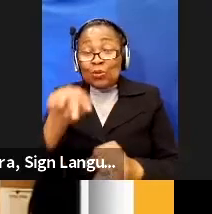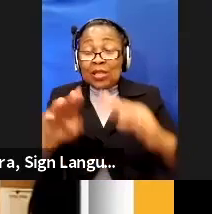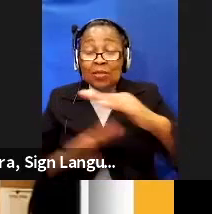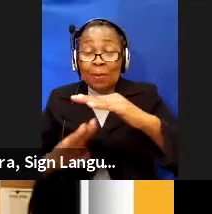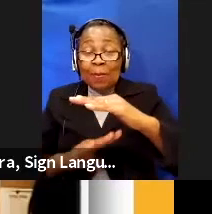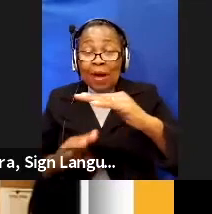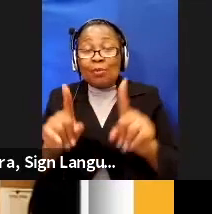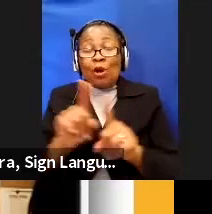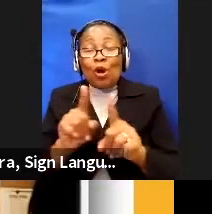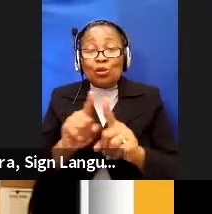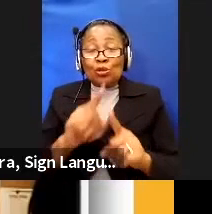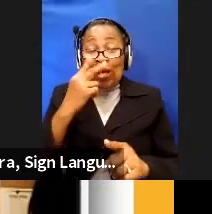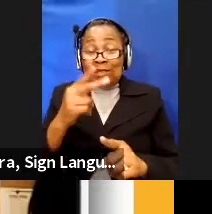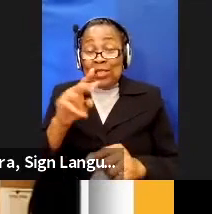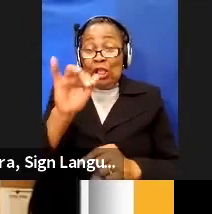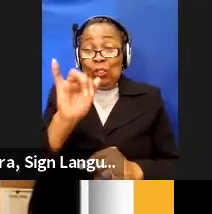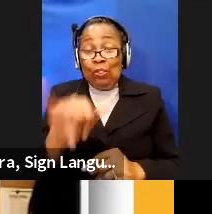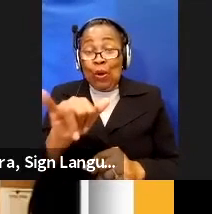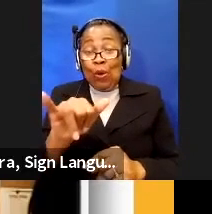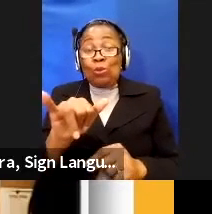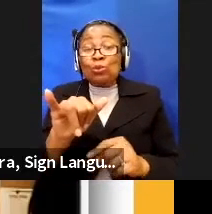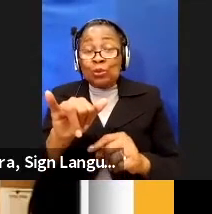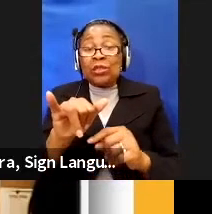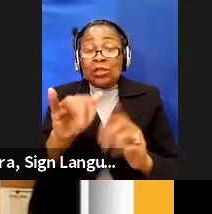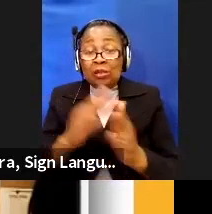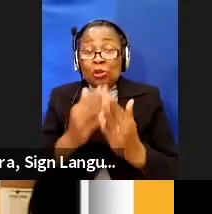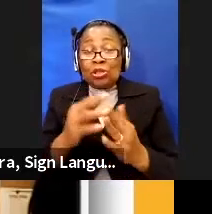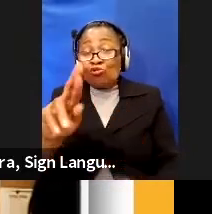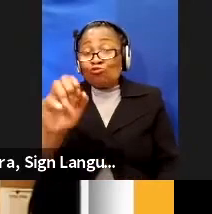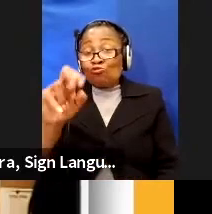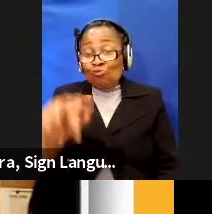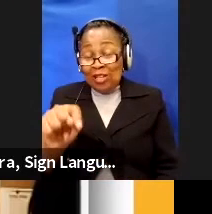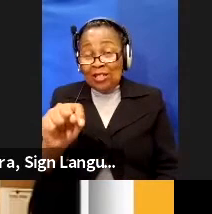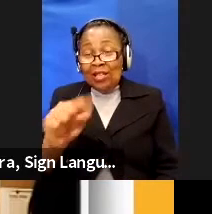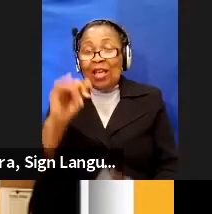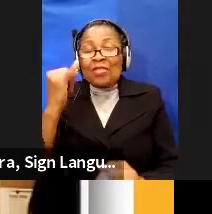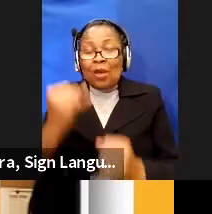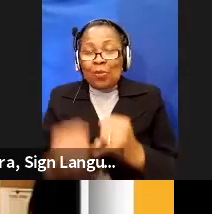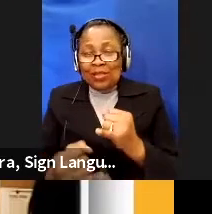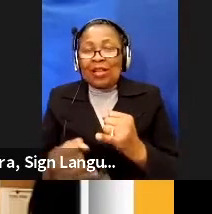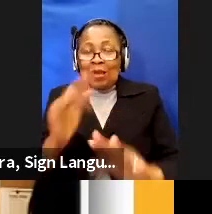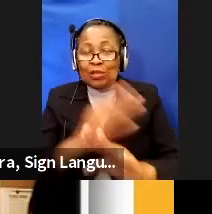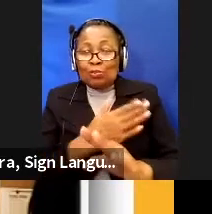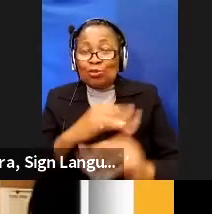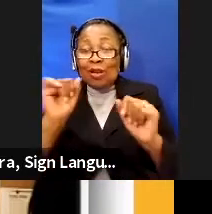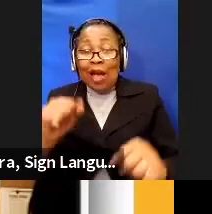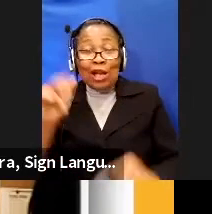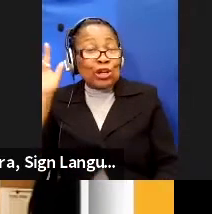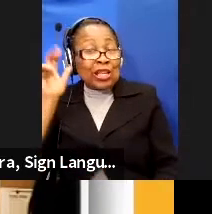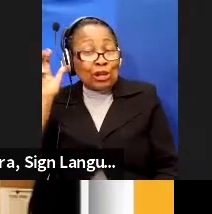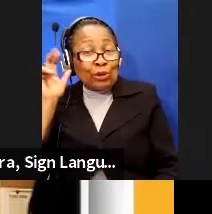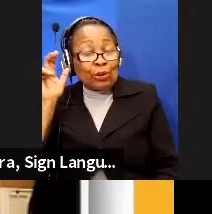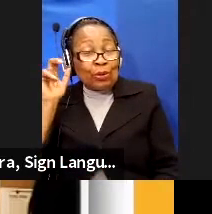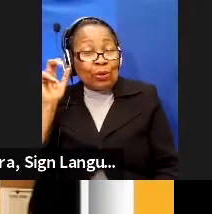reason that I put those specific labels on there, Rent was the last musical I remember hearing before